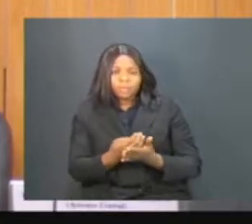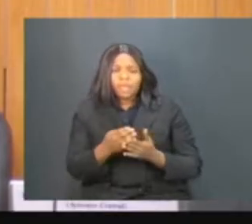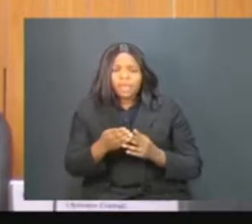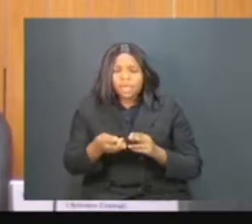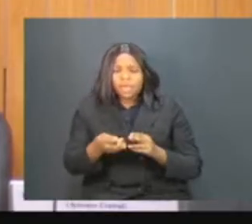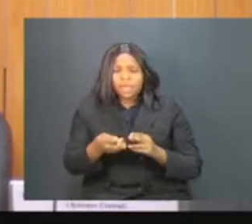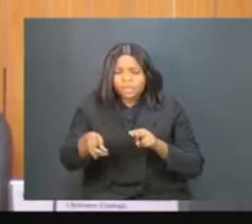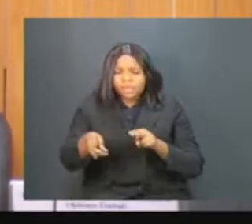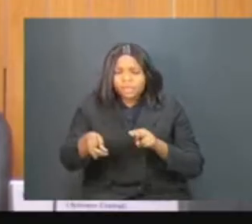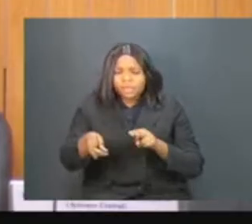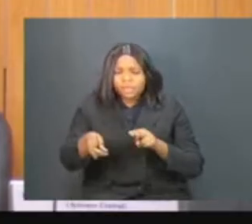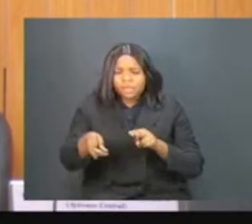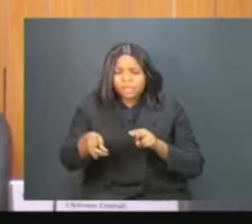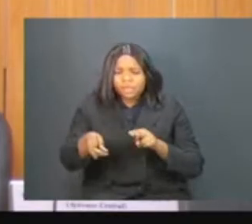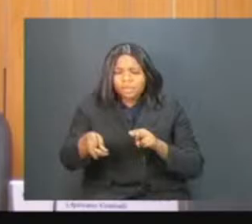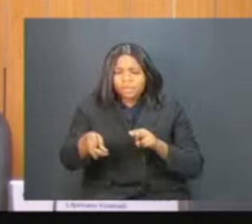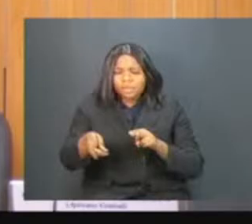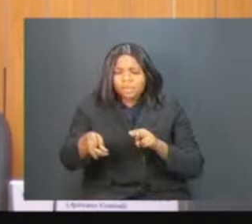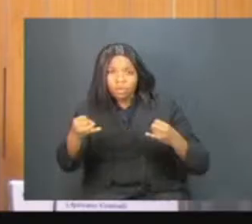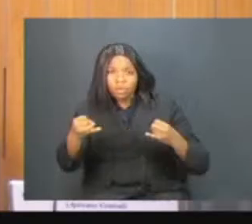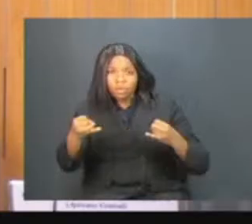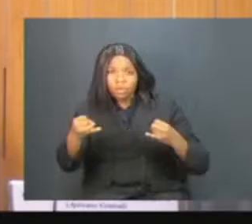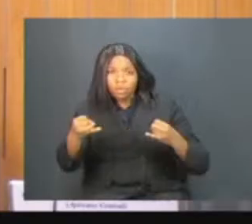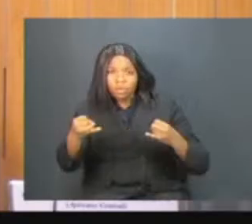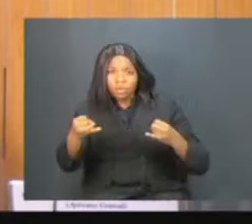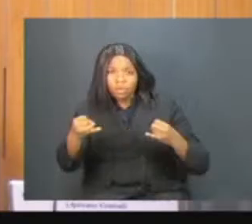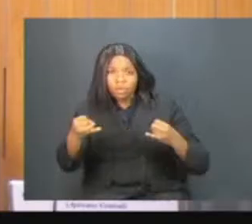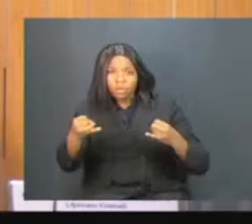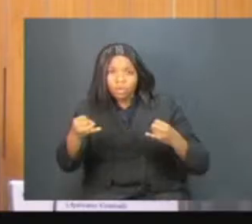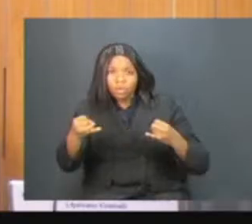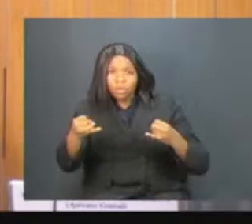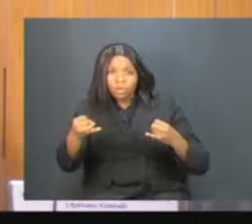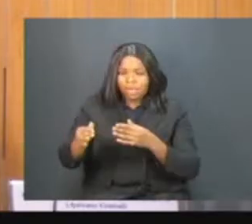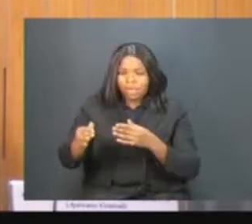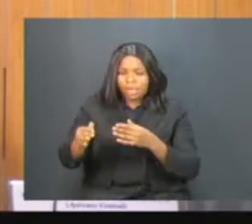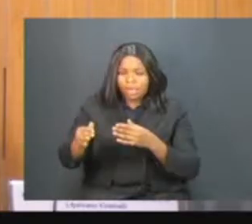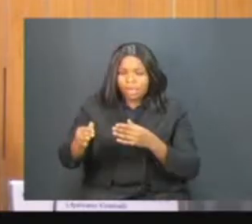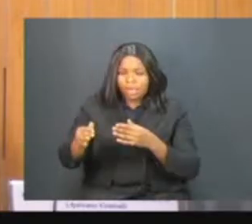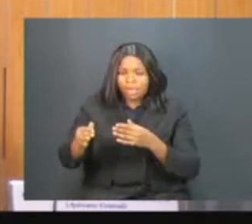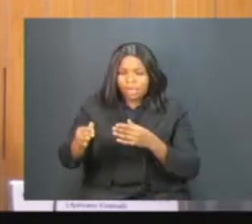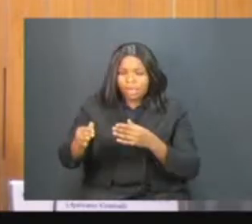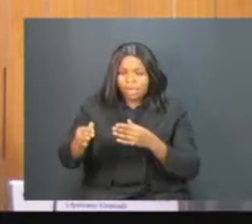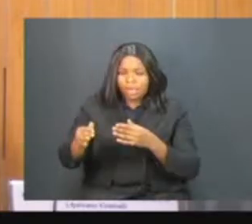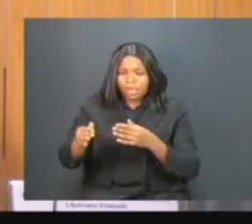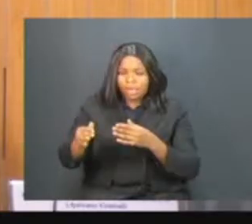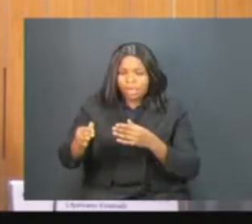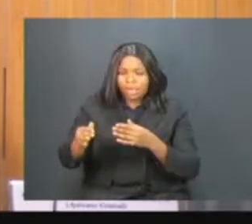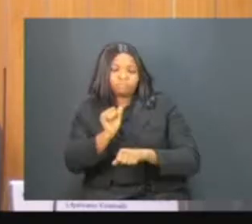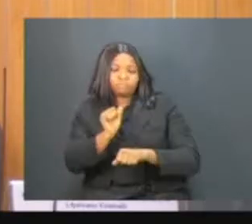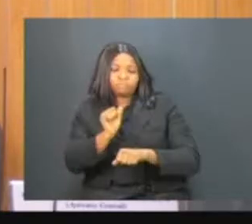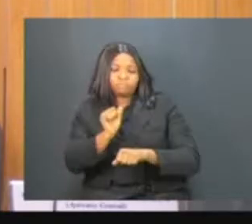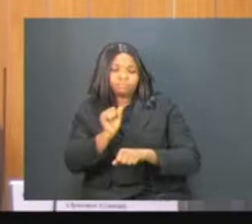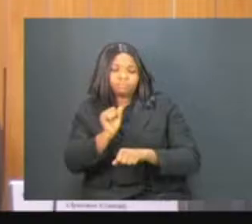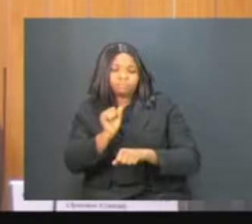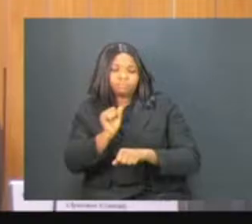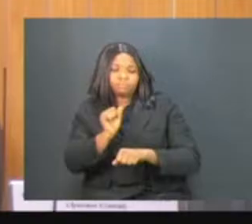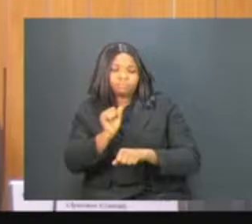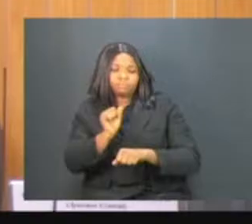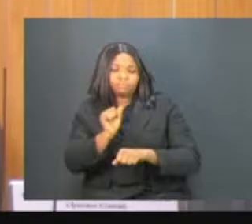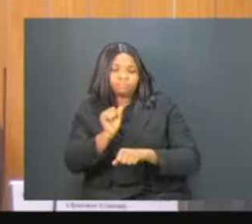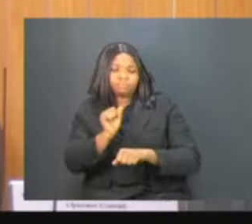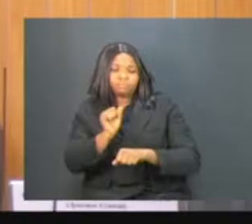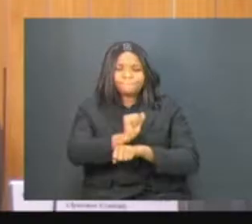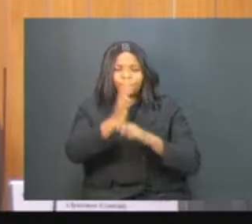online shopping, the flexibility working hours that people demand or the workers demand from